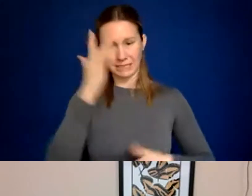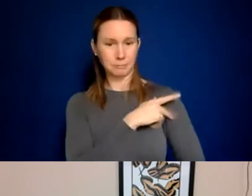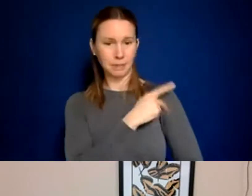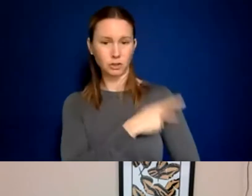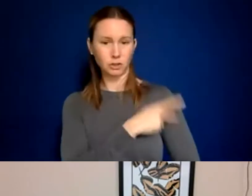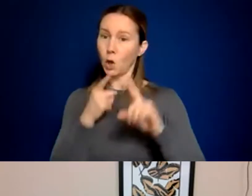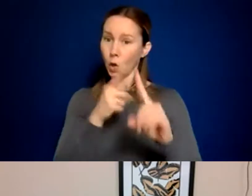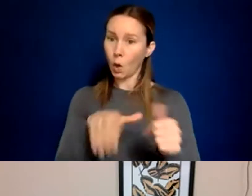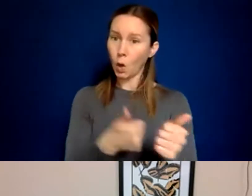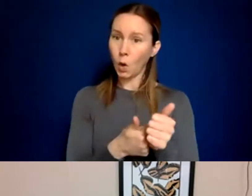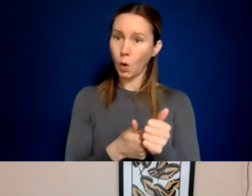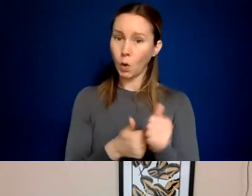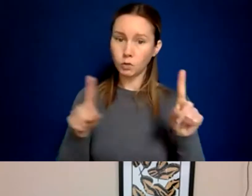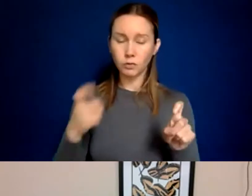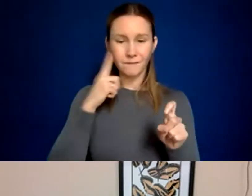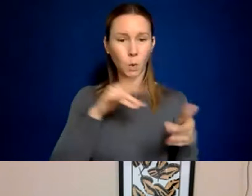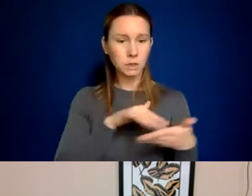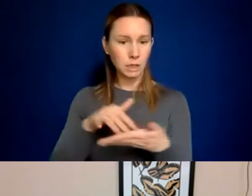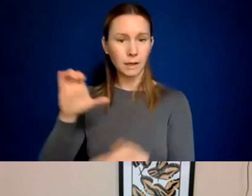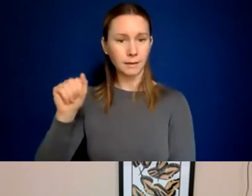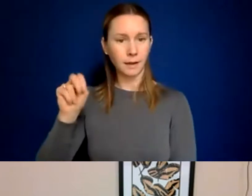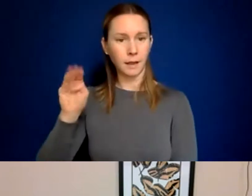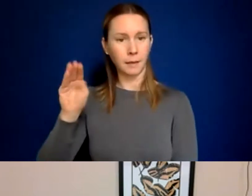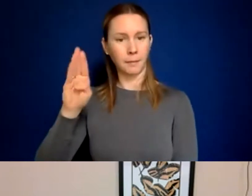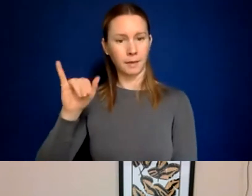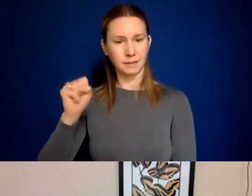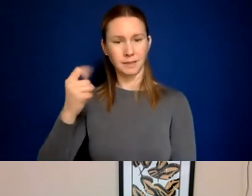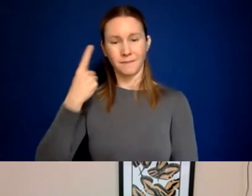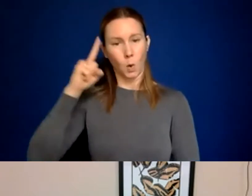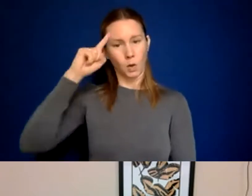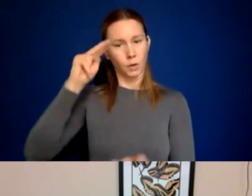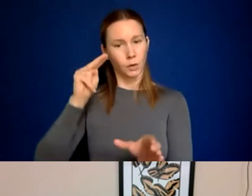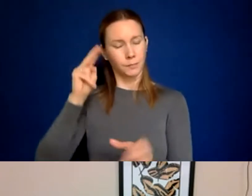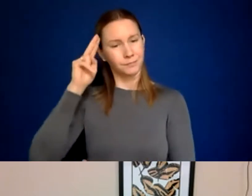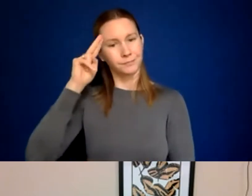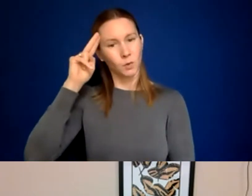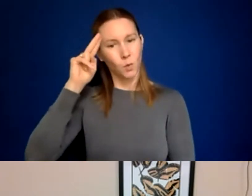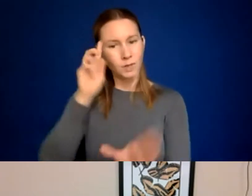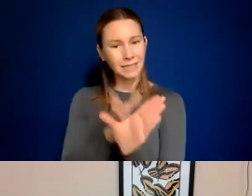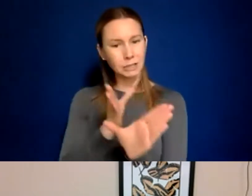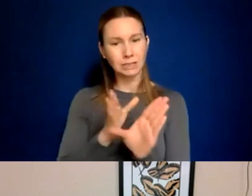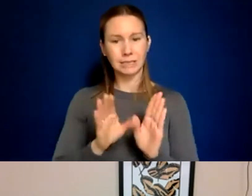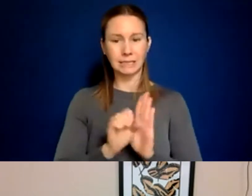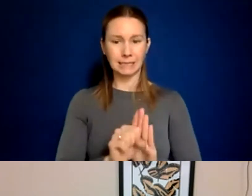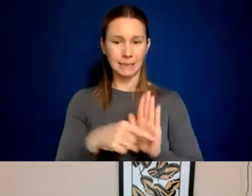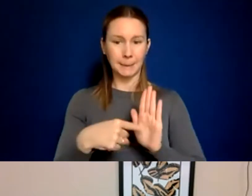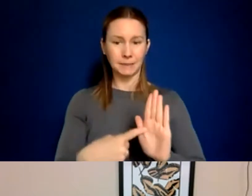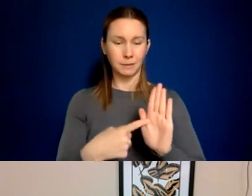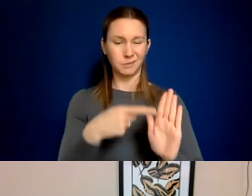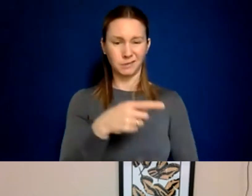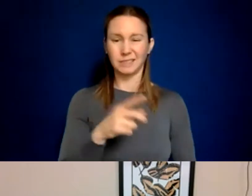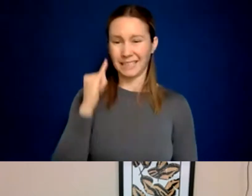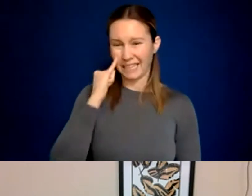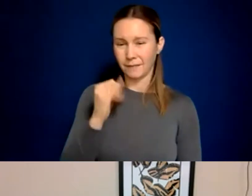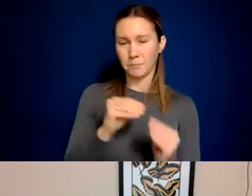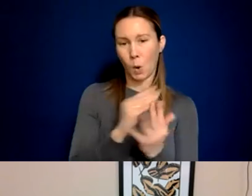goal of this trial is to study the effects of cannabis on the neuropsychiatric symptoms of dementia, especially in late stages